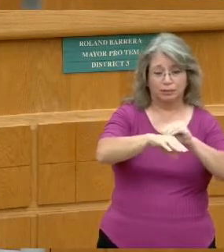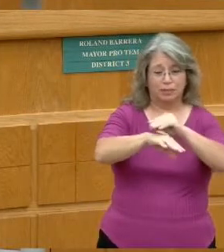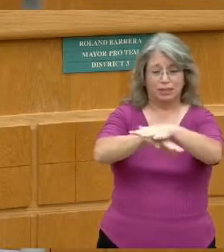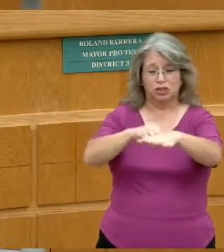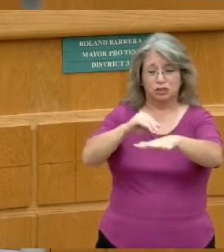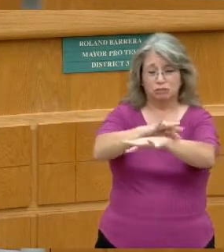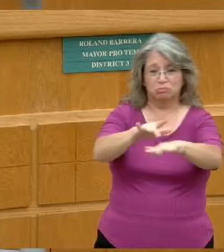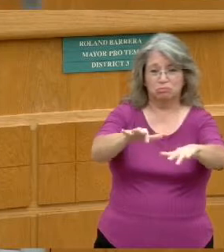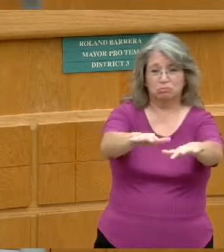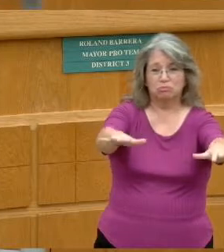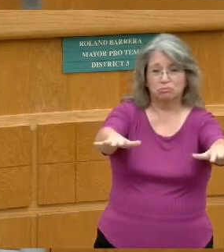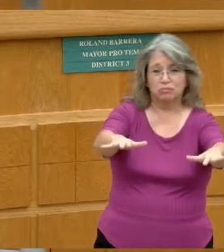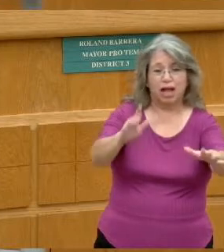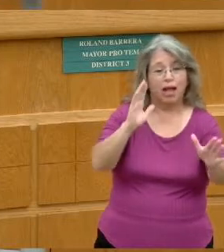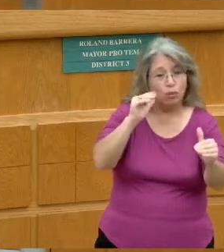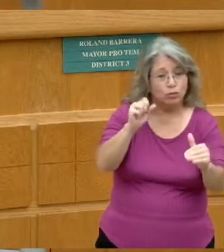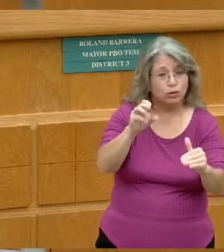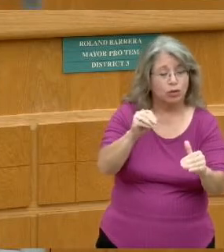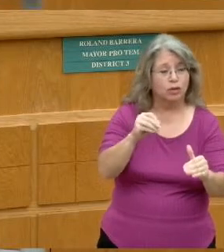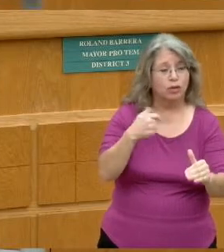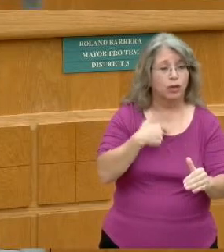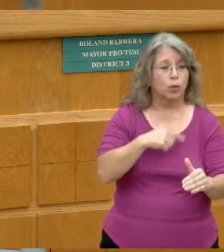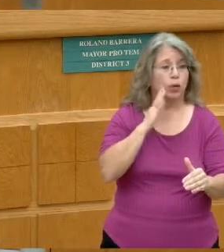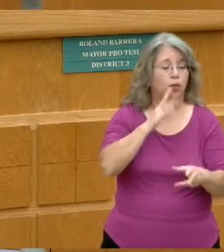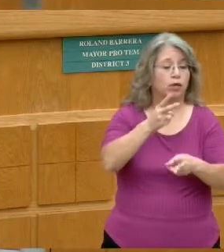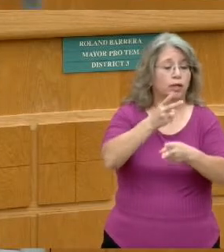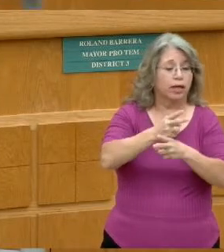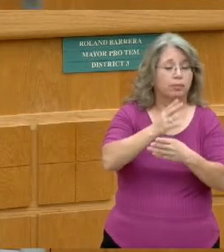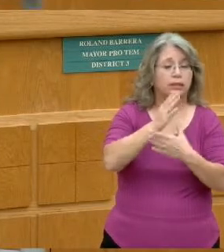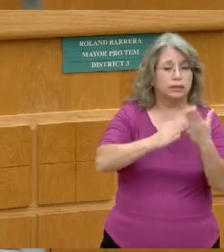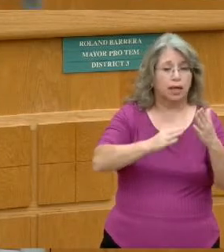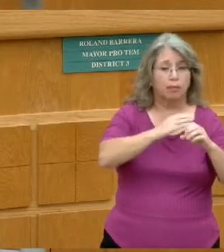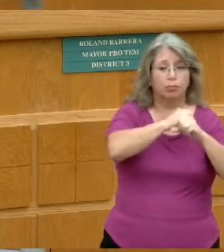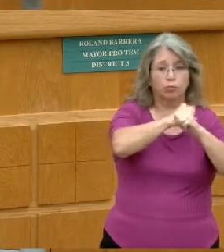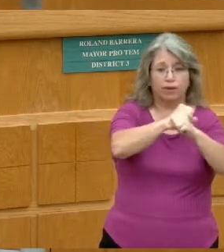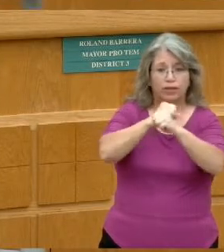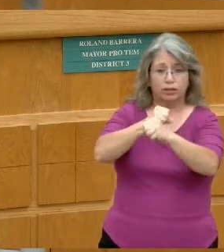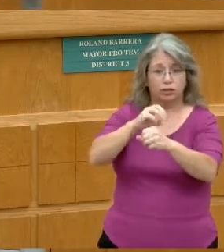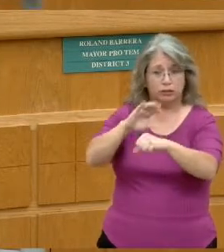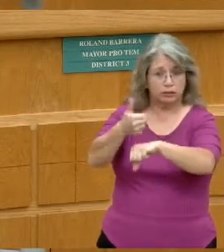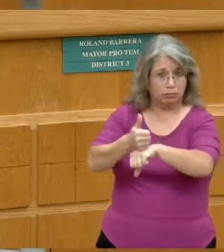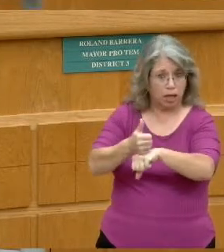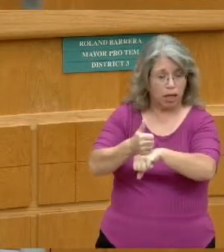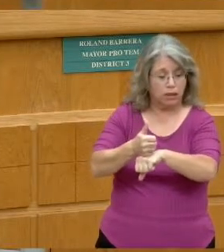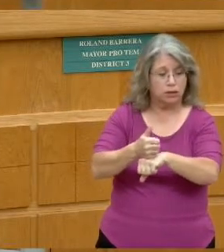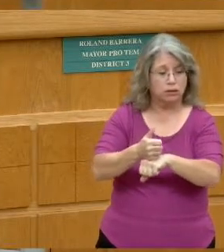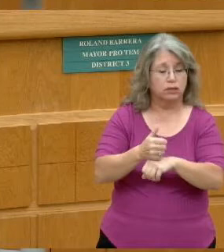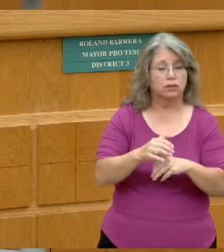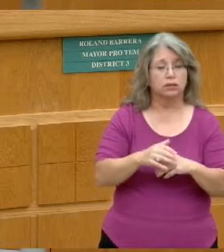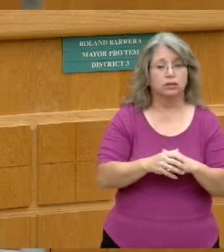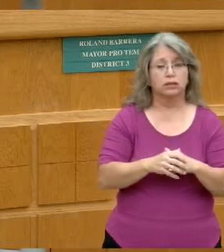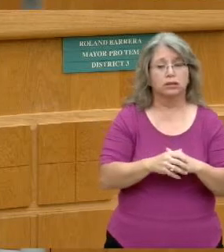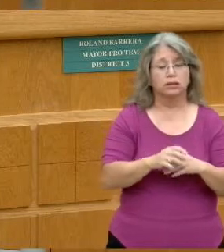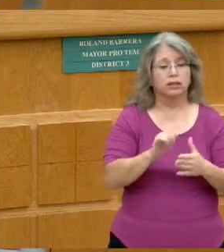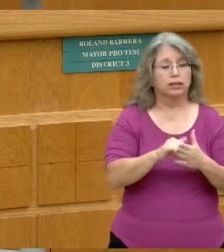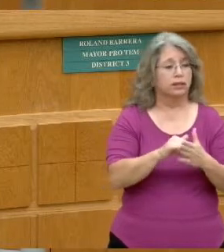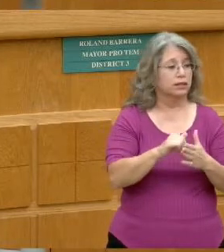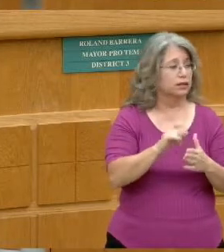other interventions in place again. So this is just affecting the effect of a stay-at-home order and public